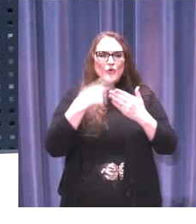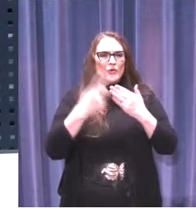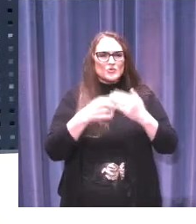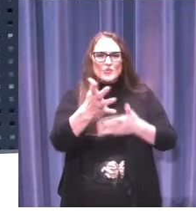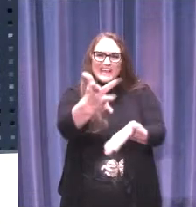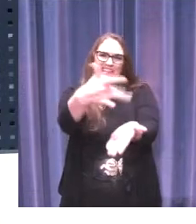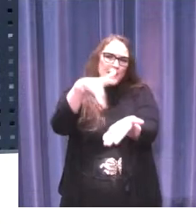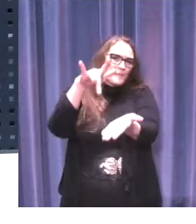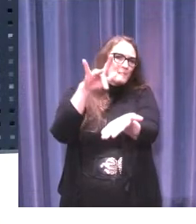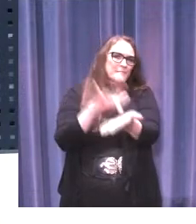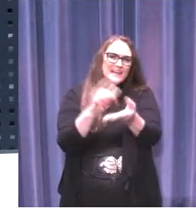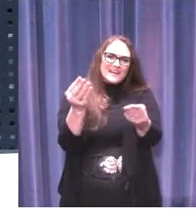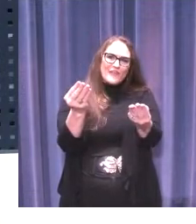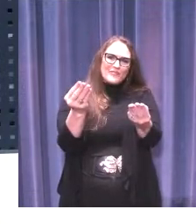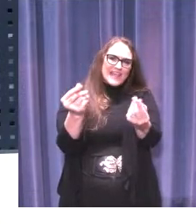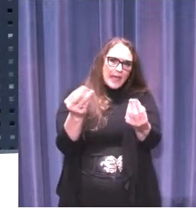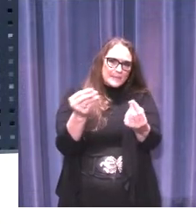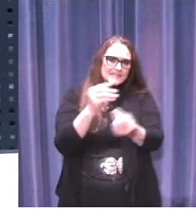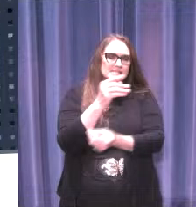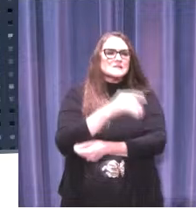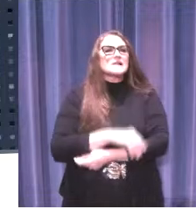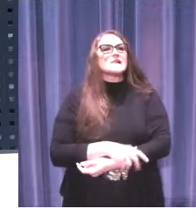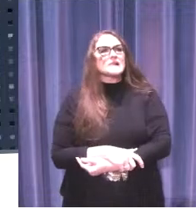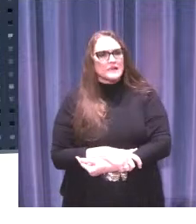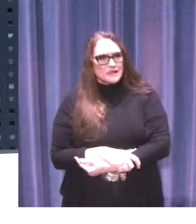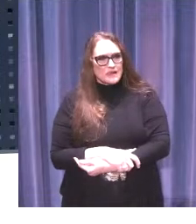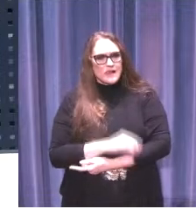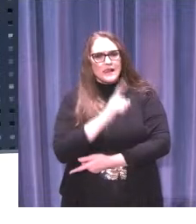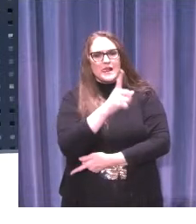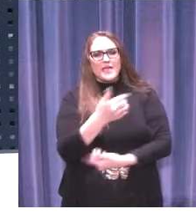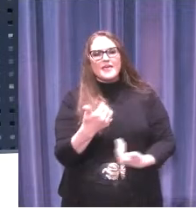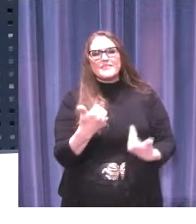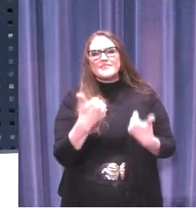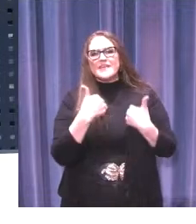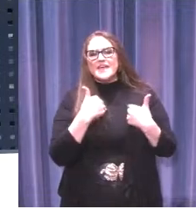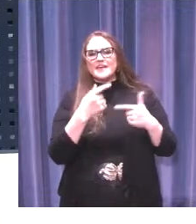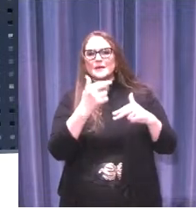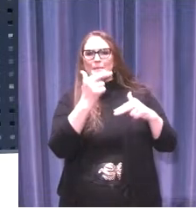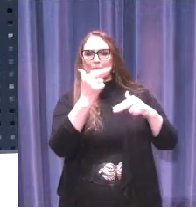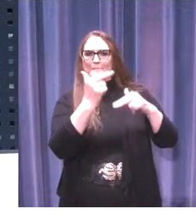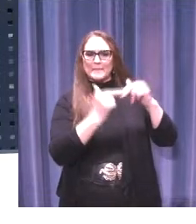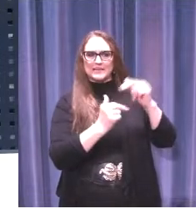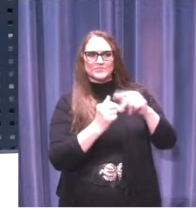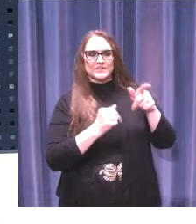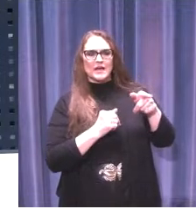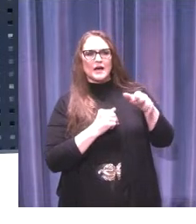of the campus. And they built